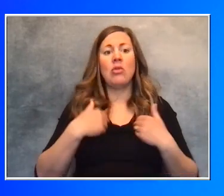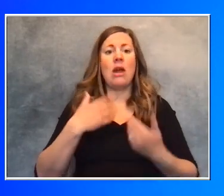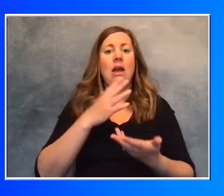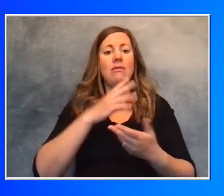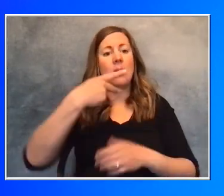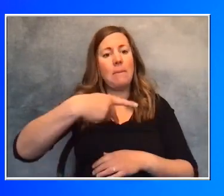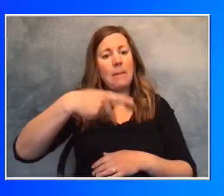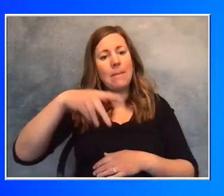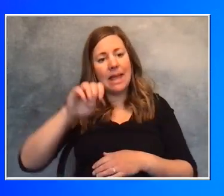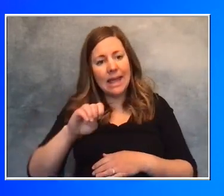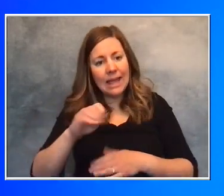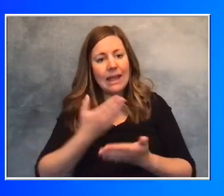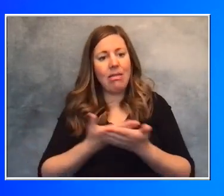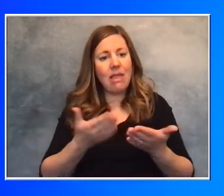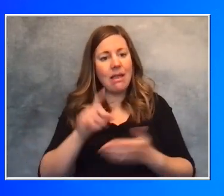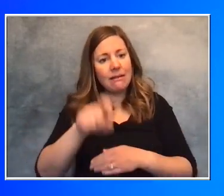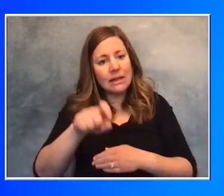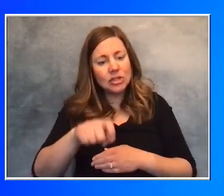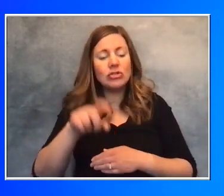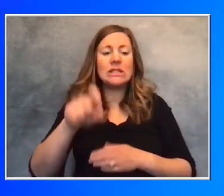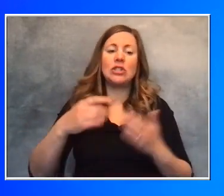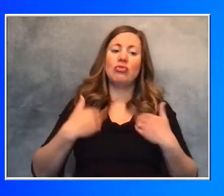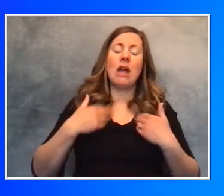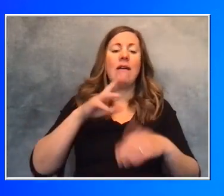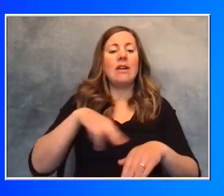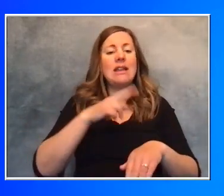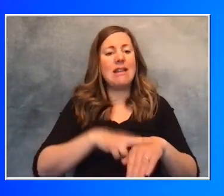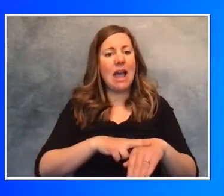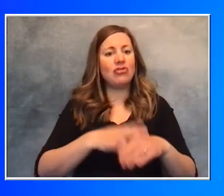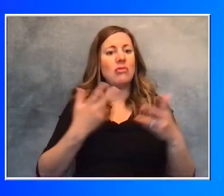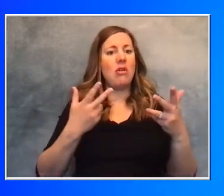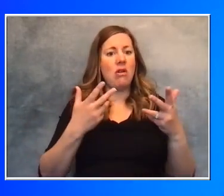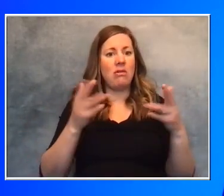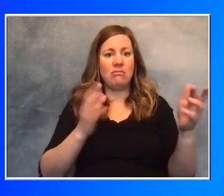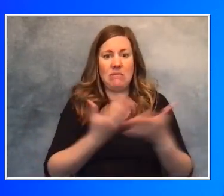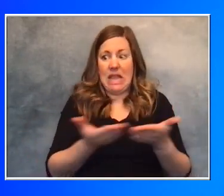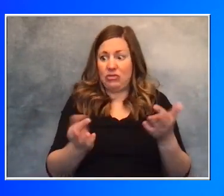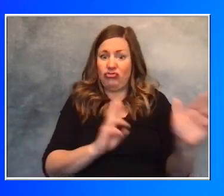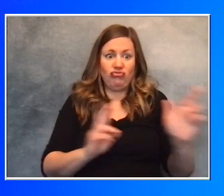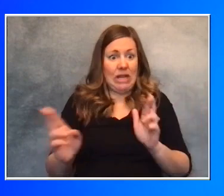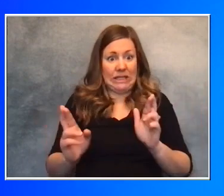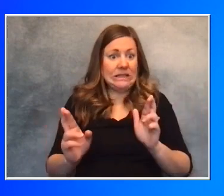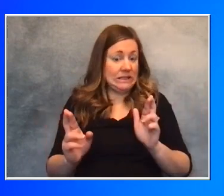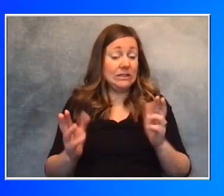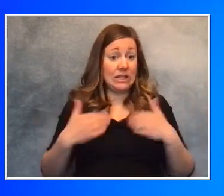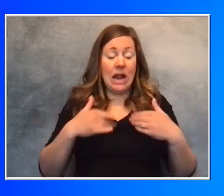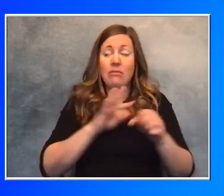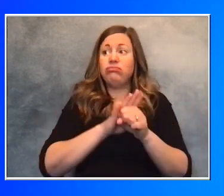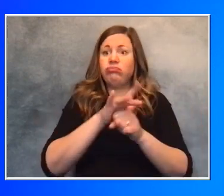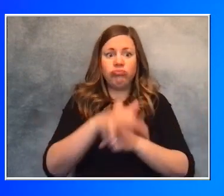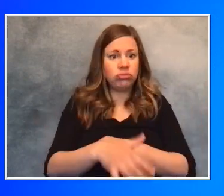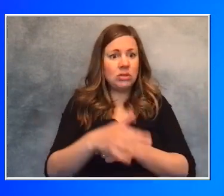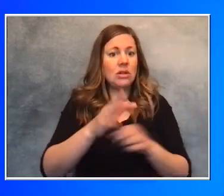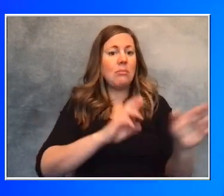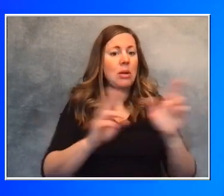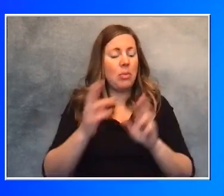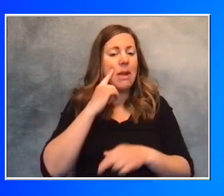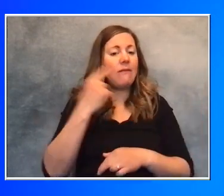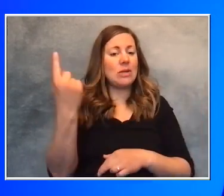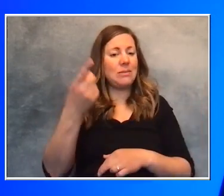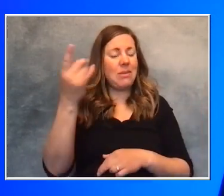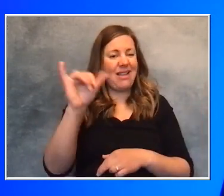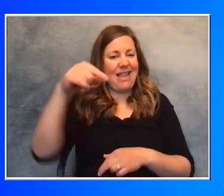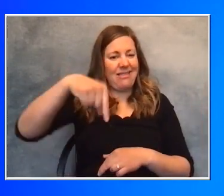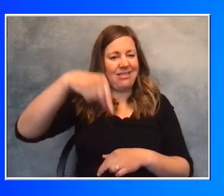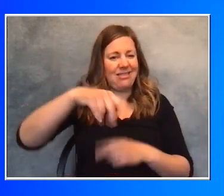equipment necessary. We have to have the national stockpile, available and be prepared for something like this type of